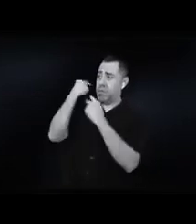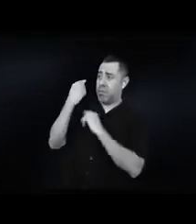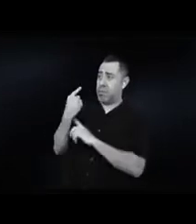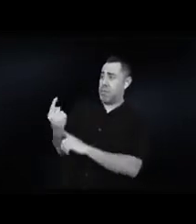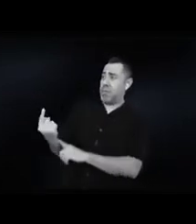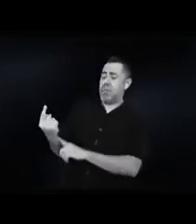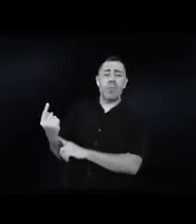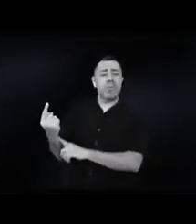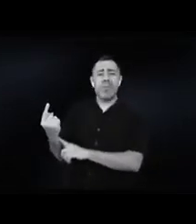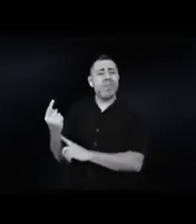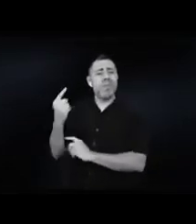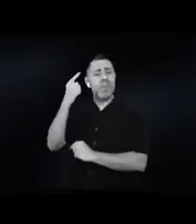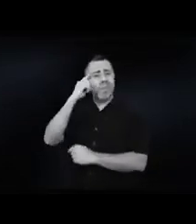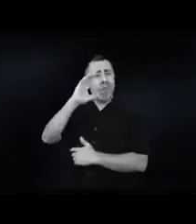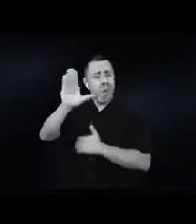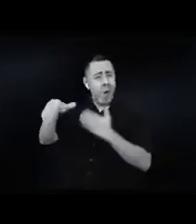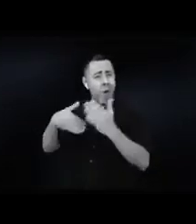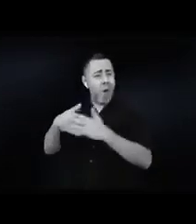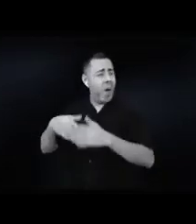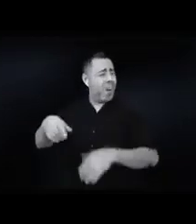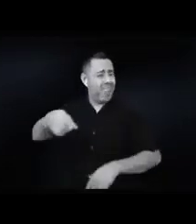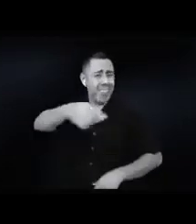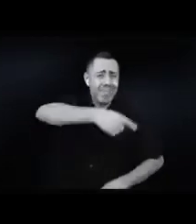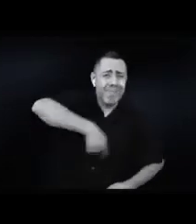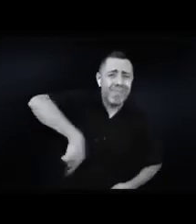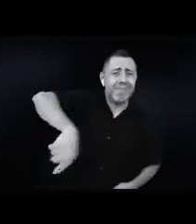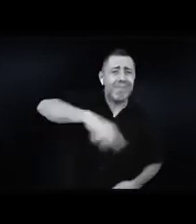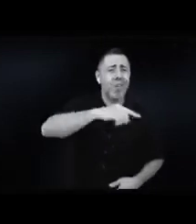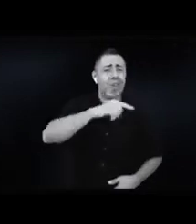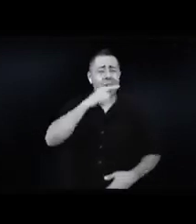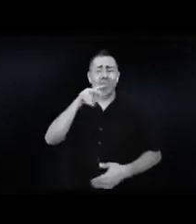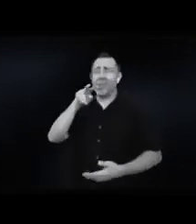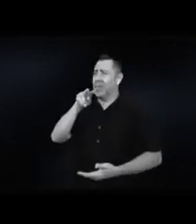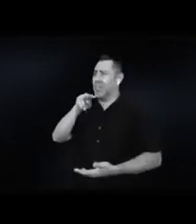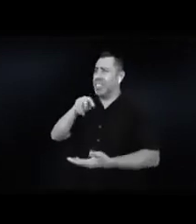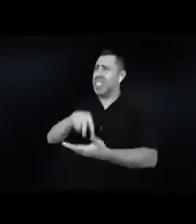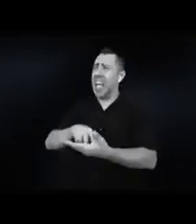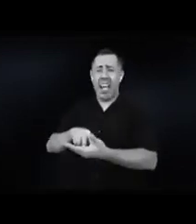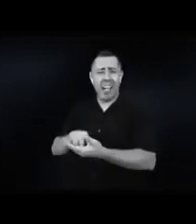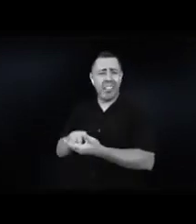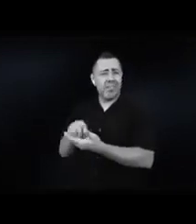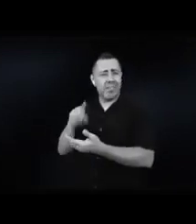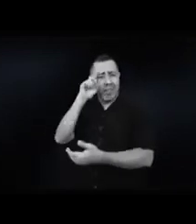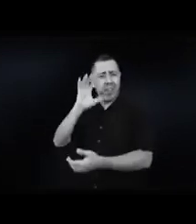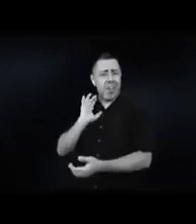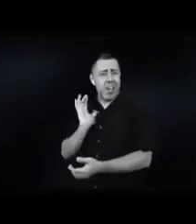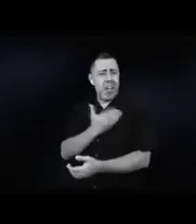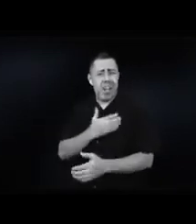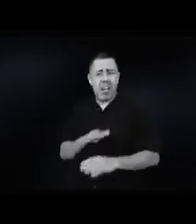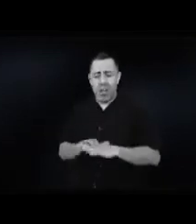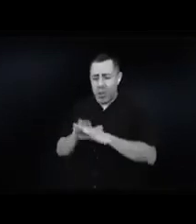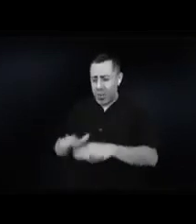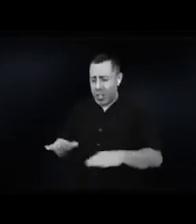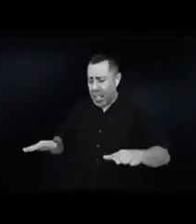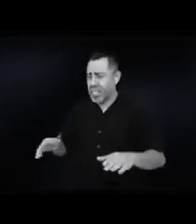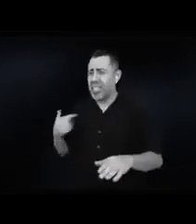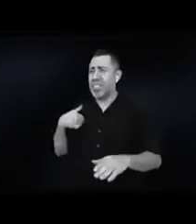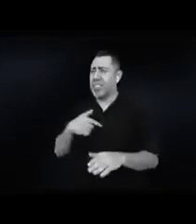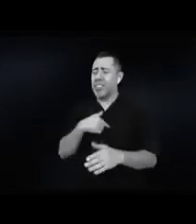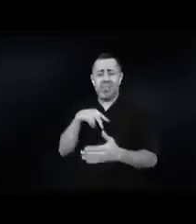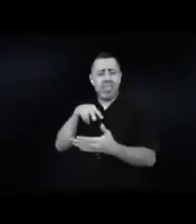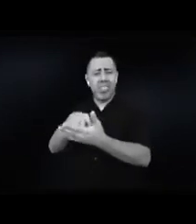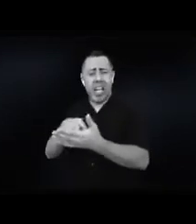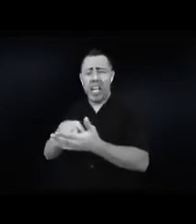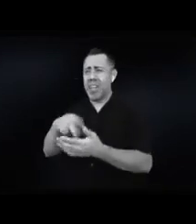that stand for our children, stand for the animals, stand for the